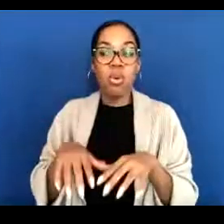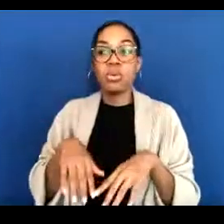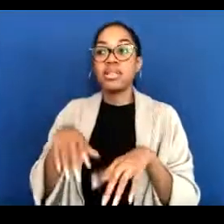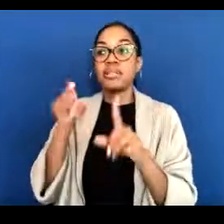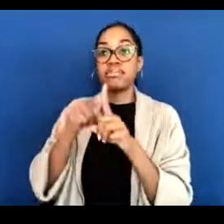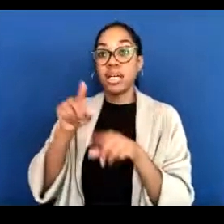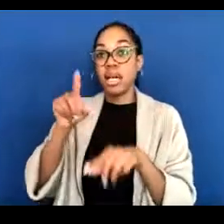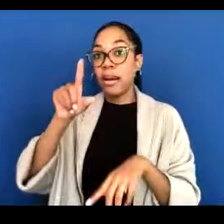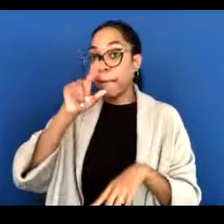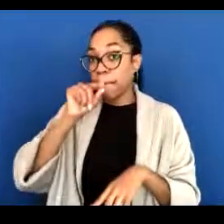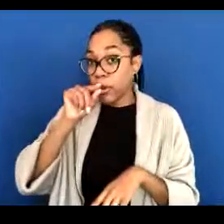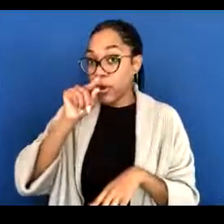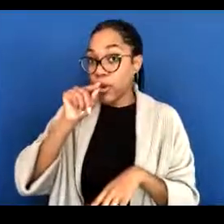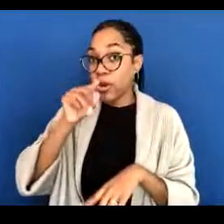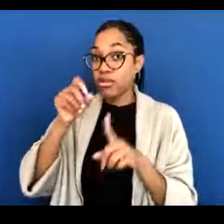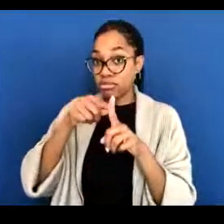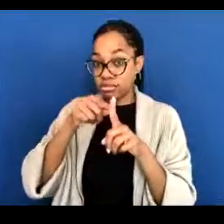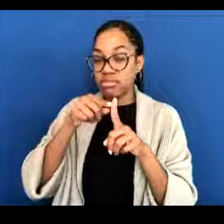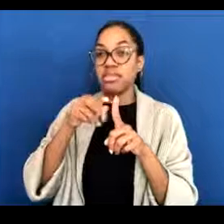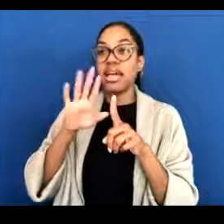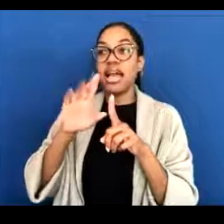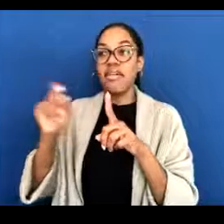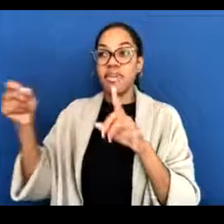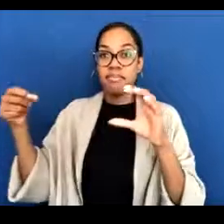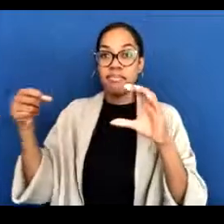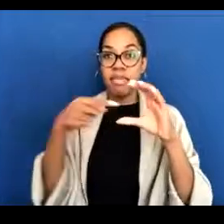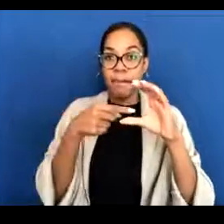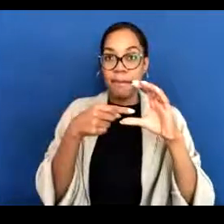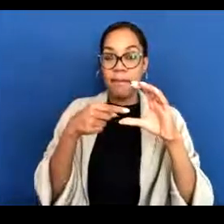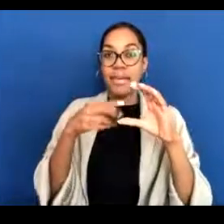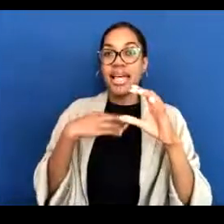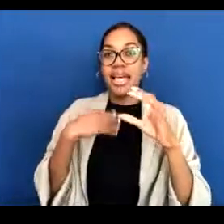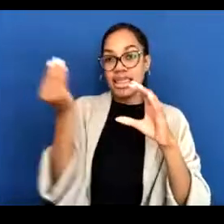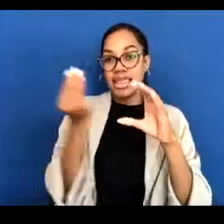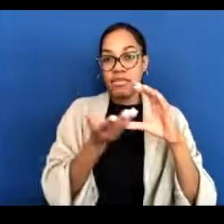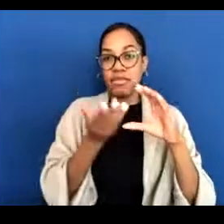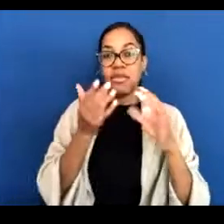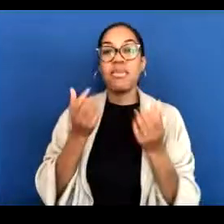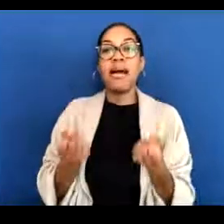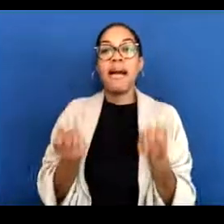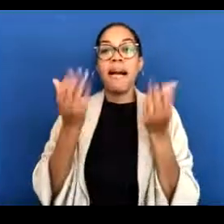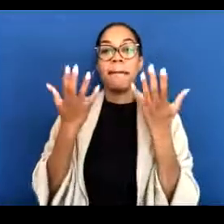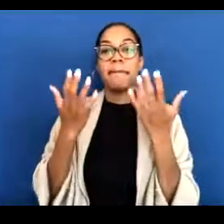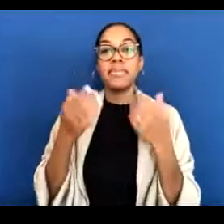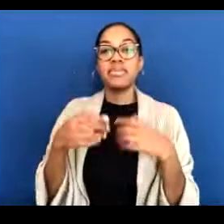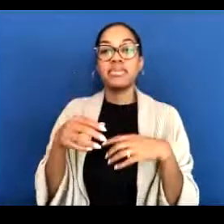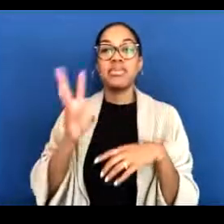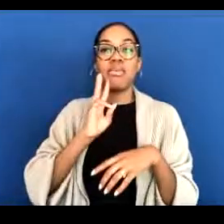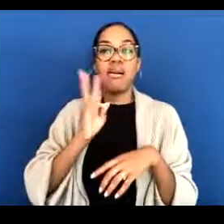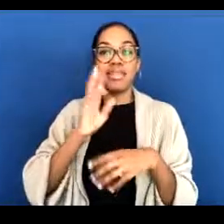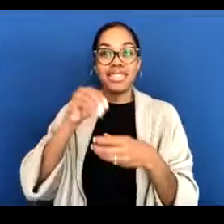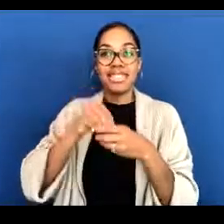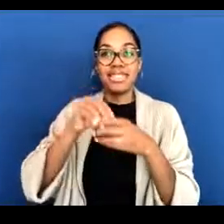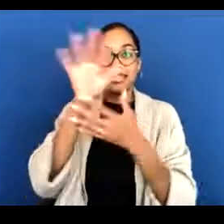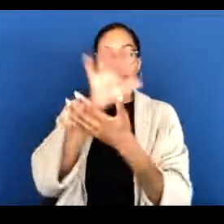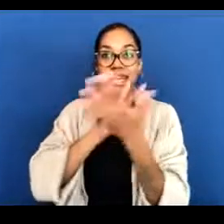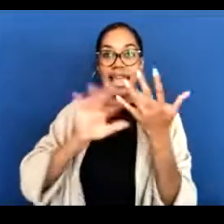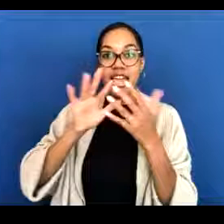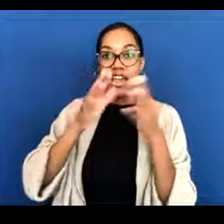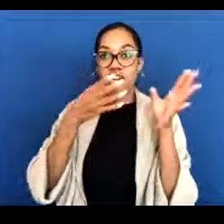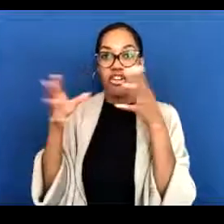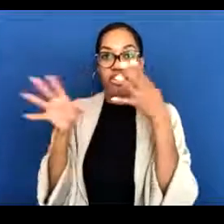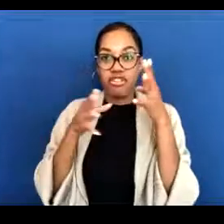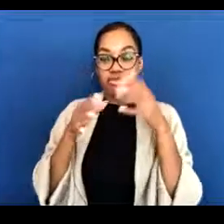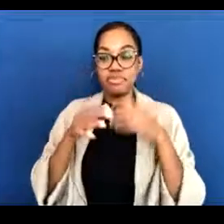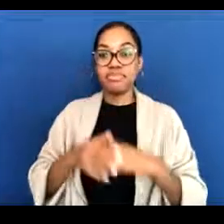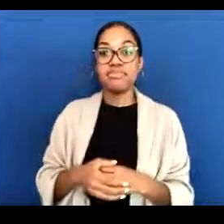many objects there are in the air. So radar technology was developed in World War II. We've expanded it and perfected upon it over the